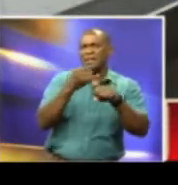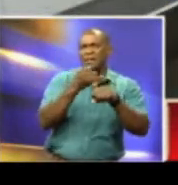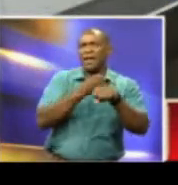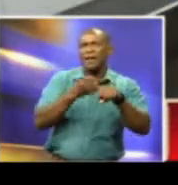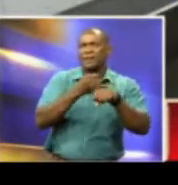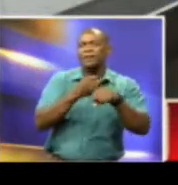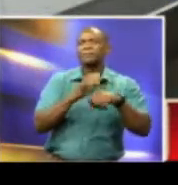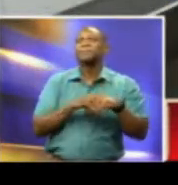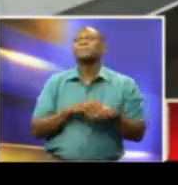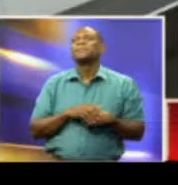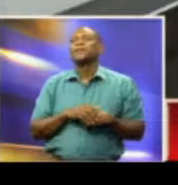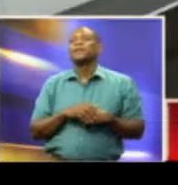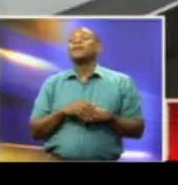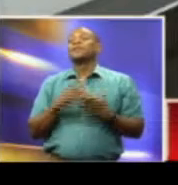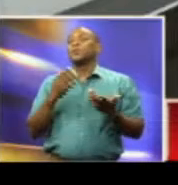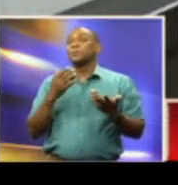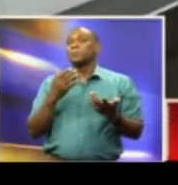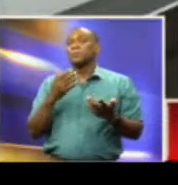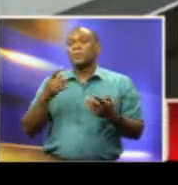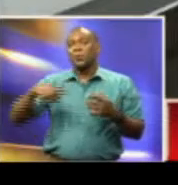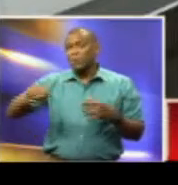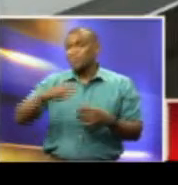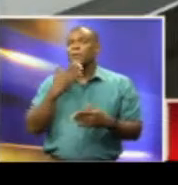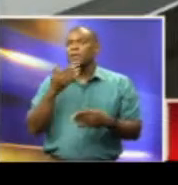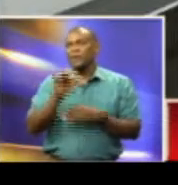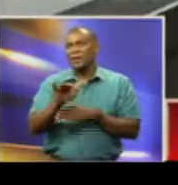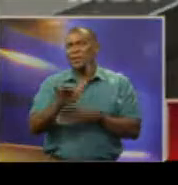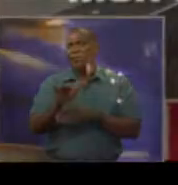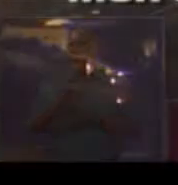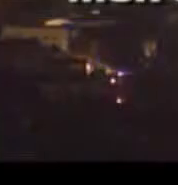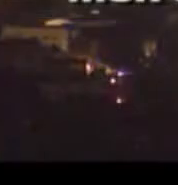Mishalana Wai on behalf of all of us here at Team 6. Have a good night.